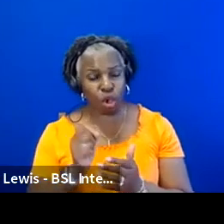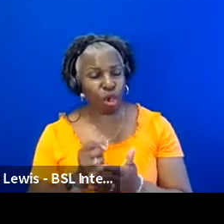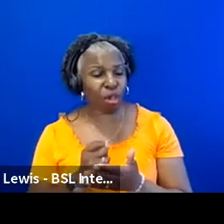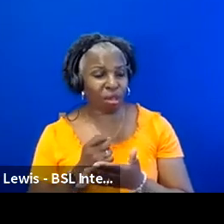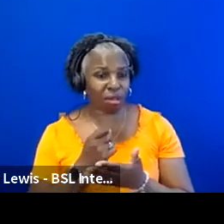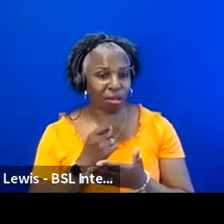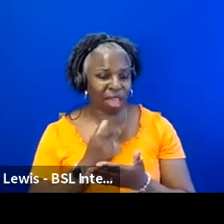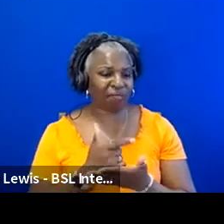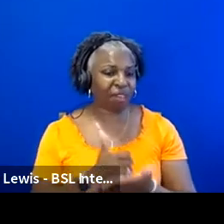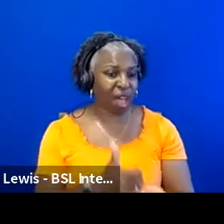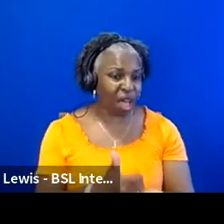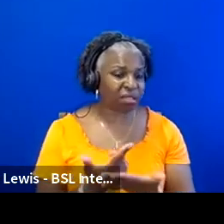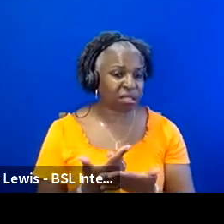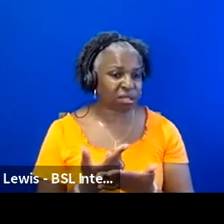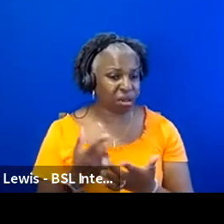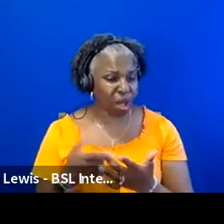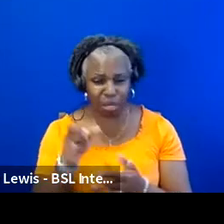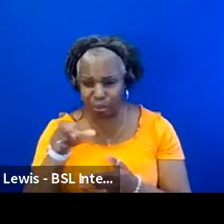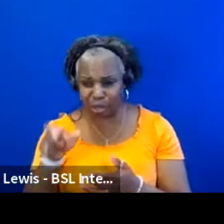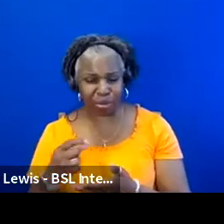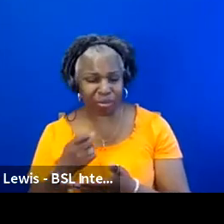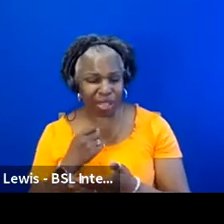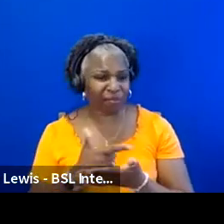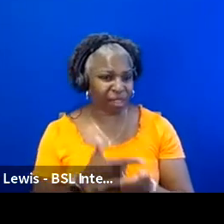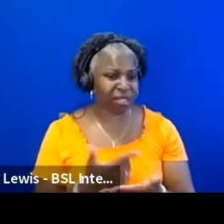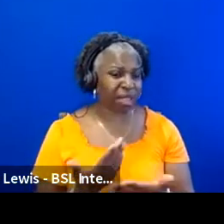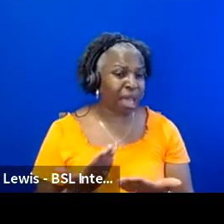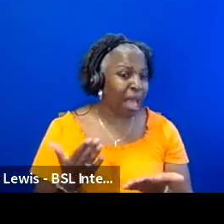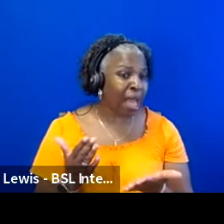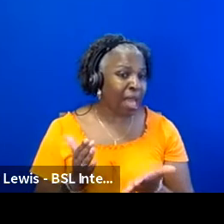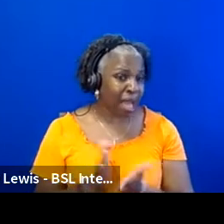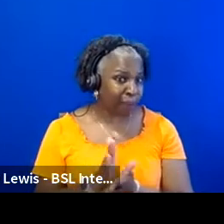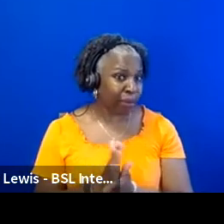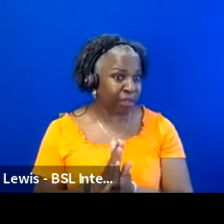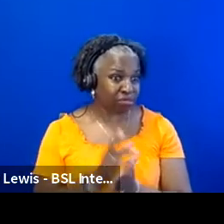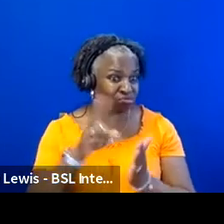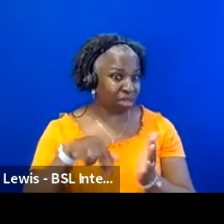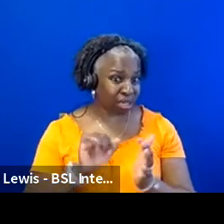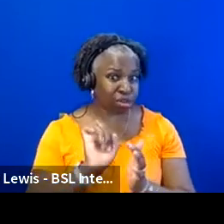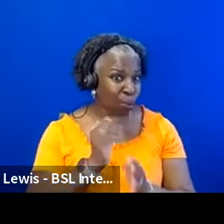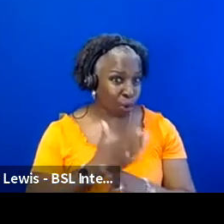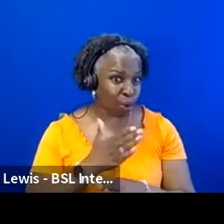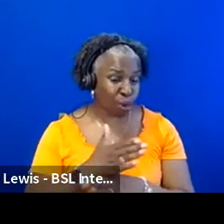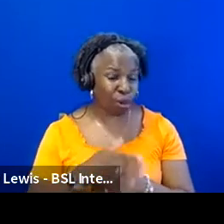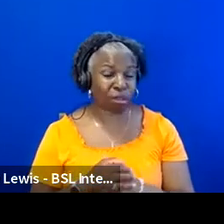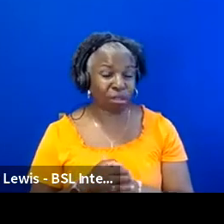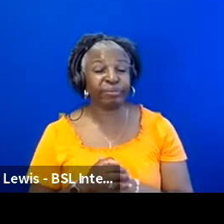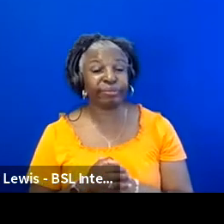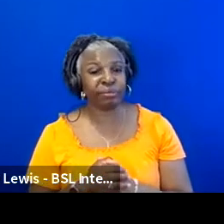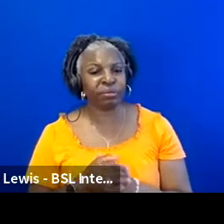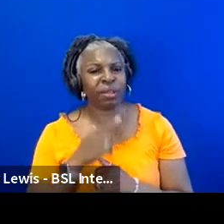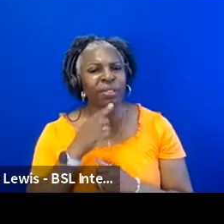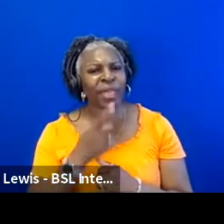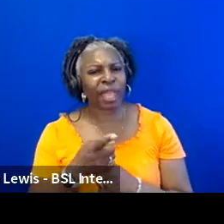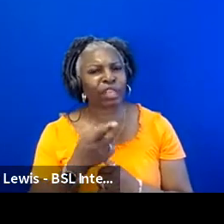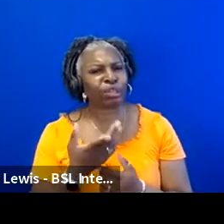fantastic project. So I was glad to read her articles and know her. Great, thank you for sharing that. You